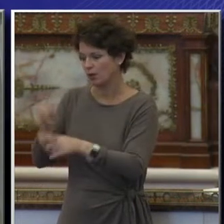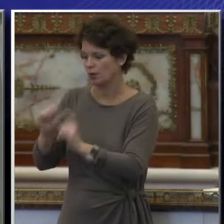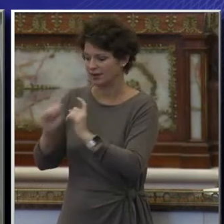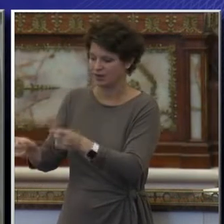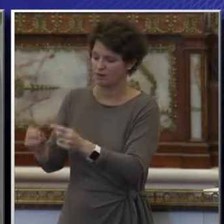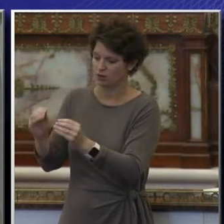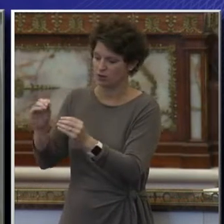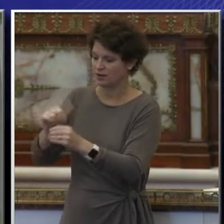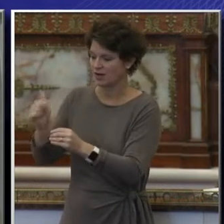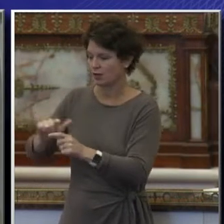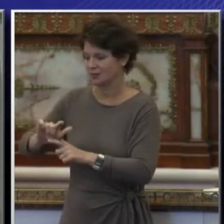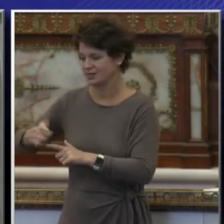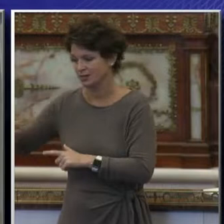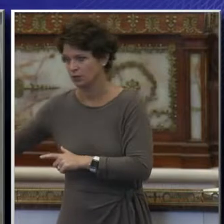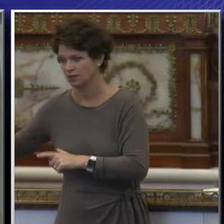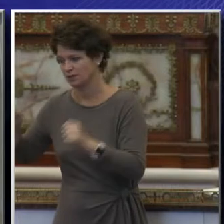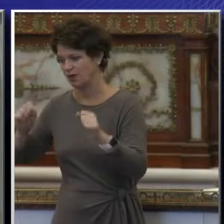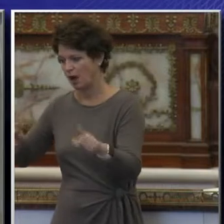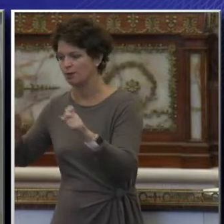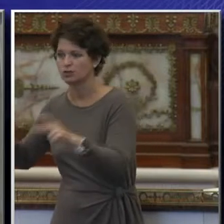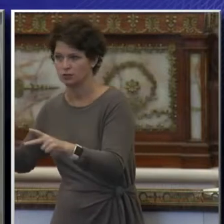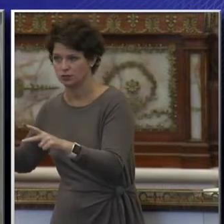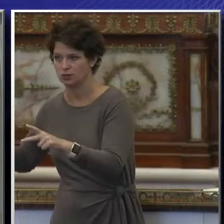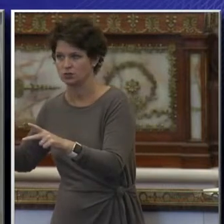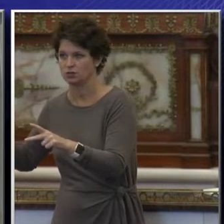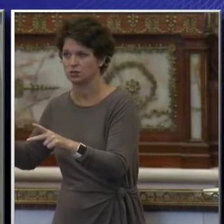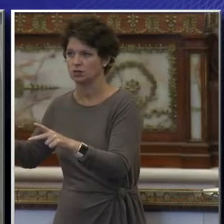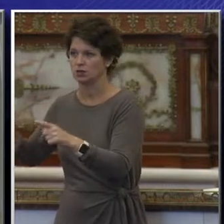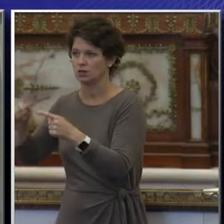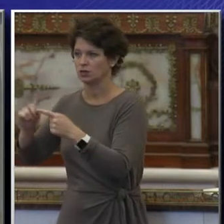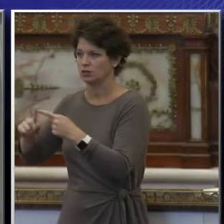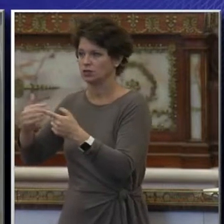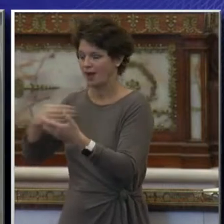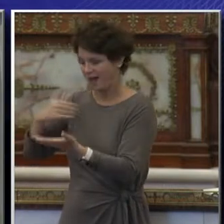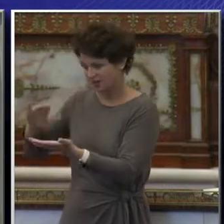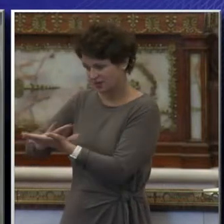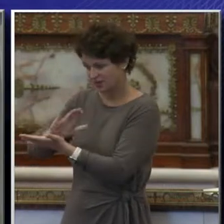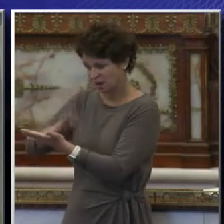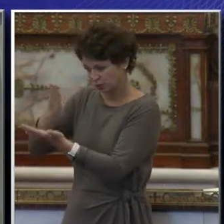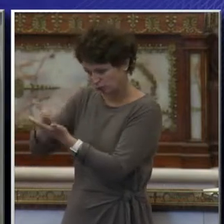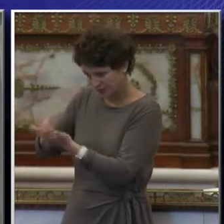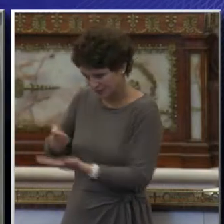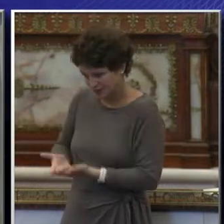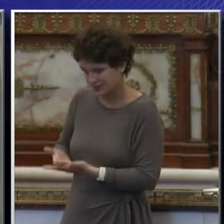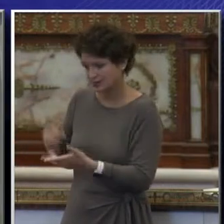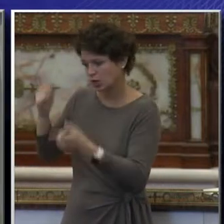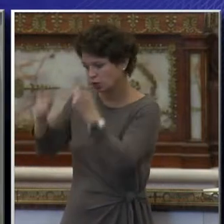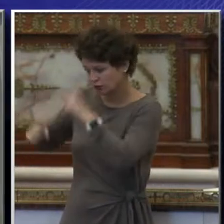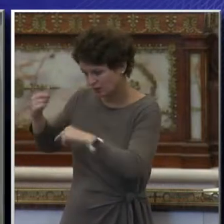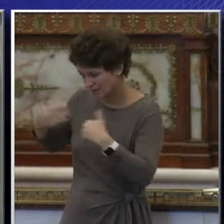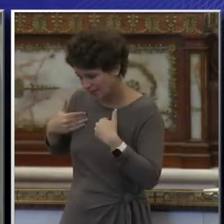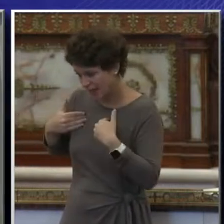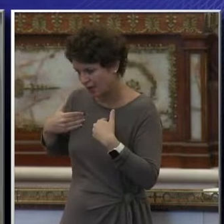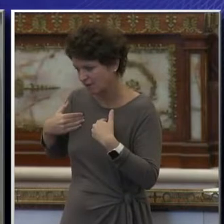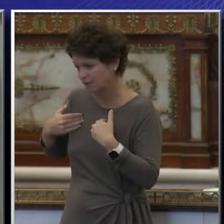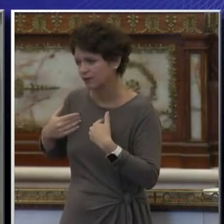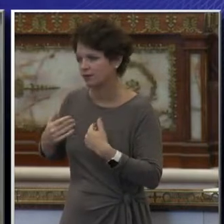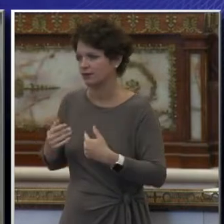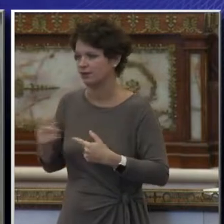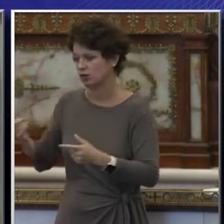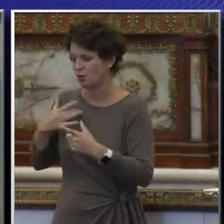whole nother series of opportunities to have the documentation and have the agreements that you're looking to solidify.